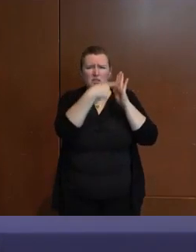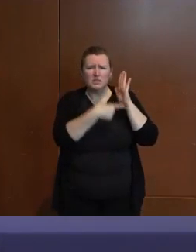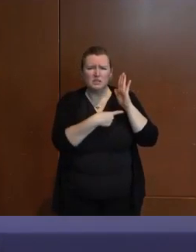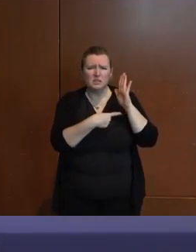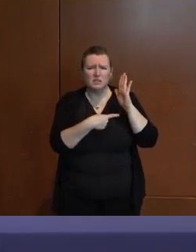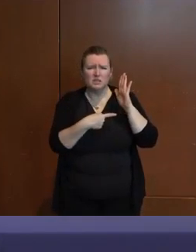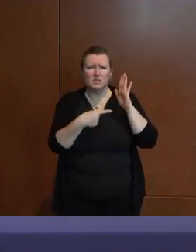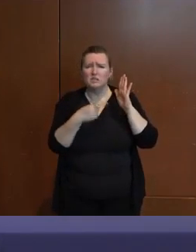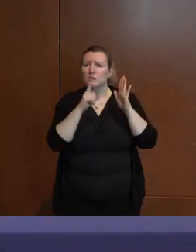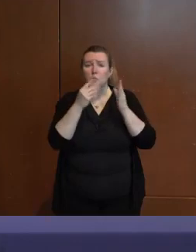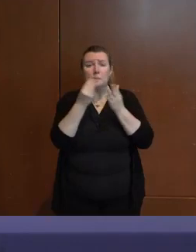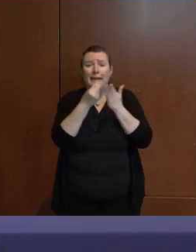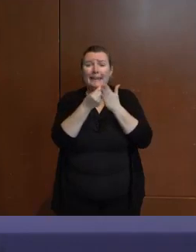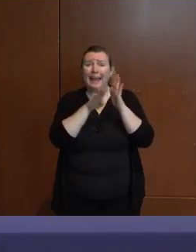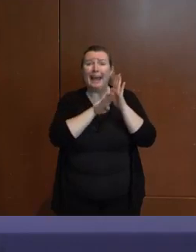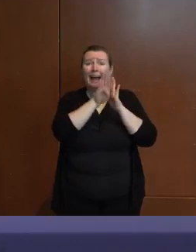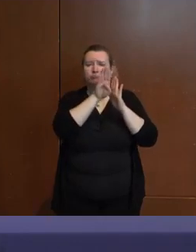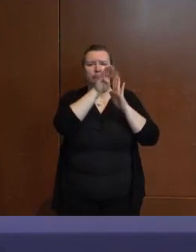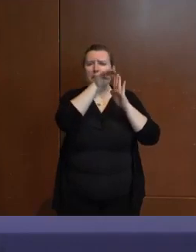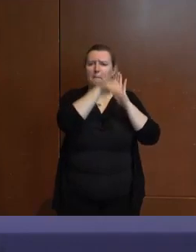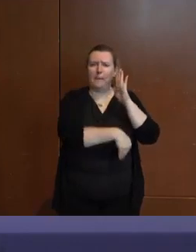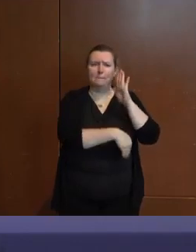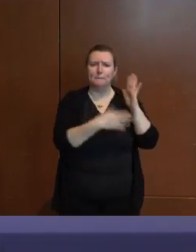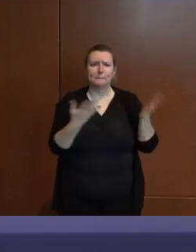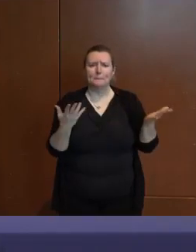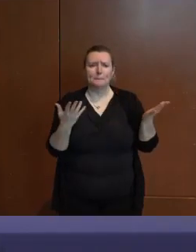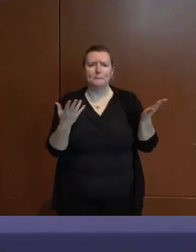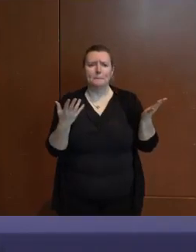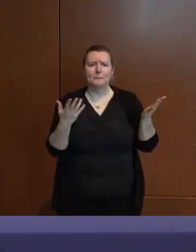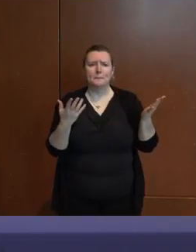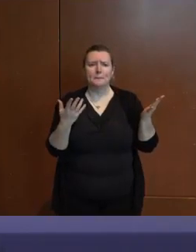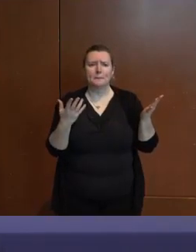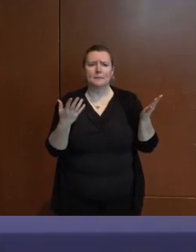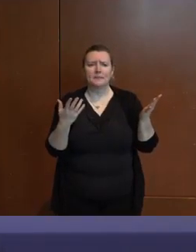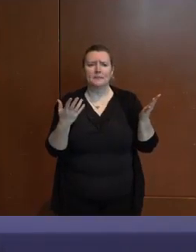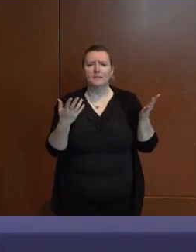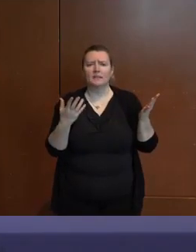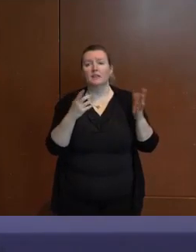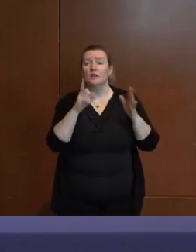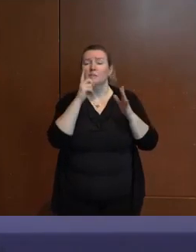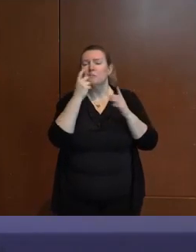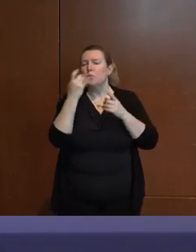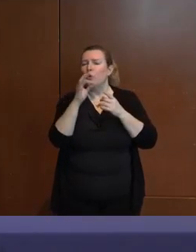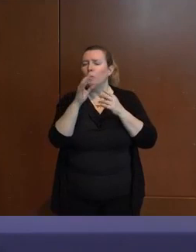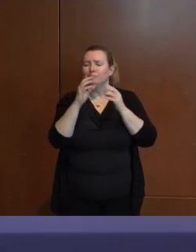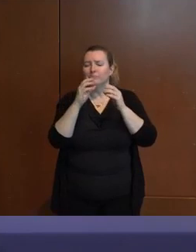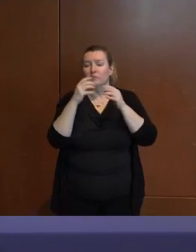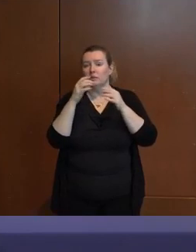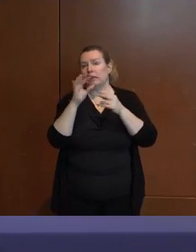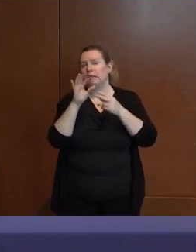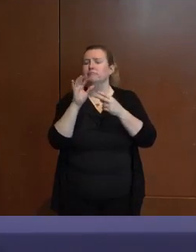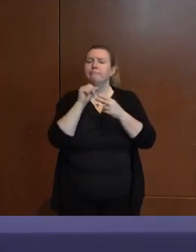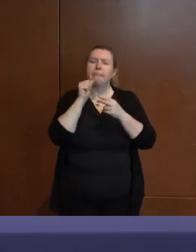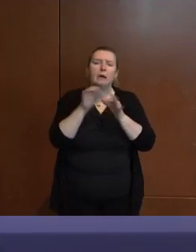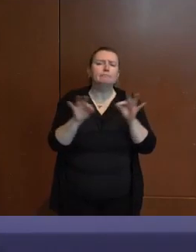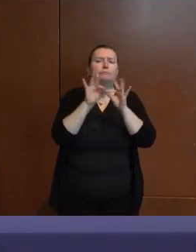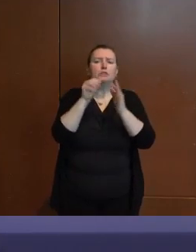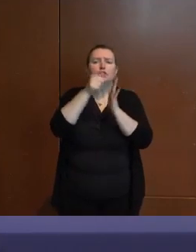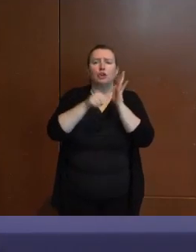can't do elective surgery and they're trying to get as much PPE as possible, and that this could be a concern for